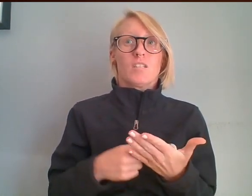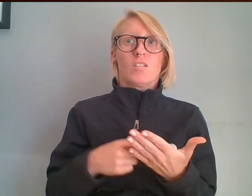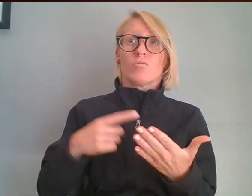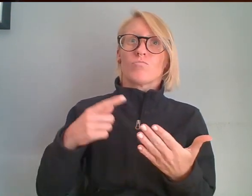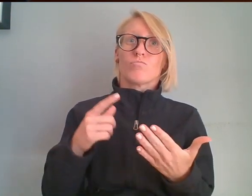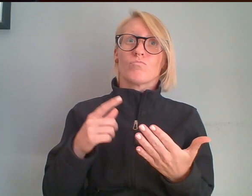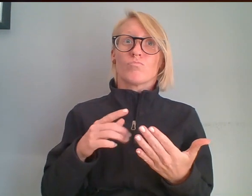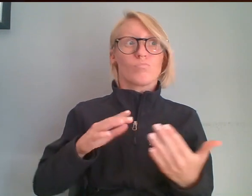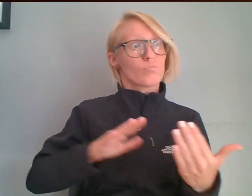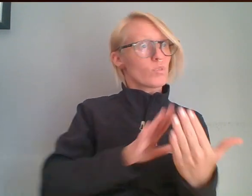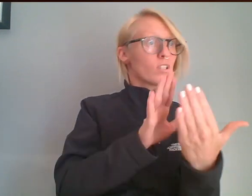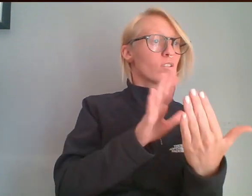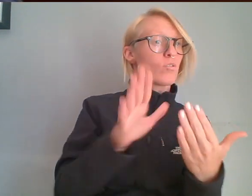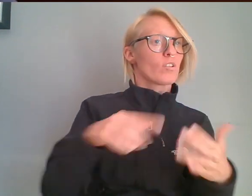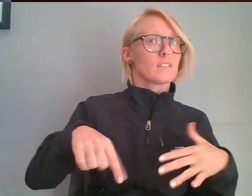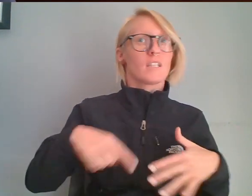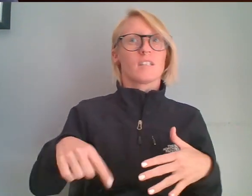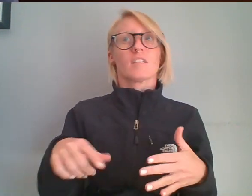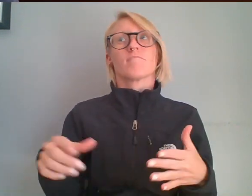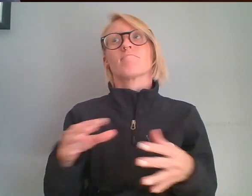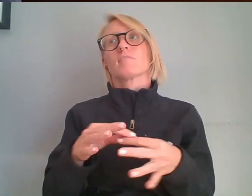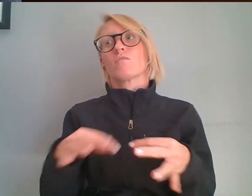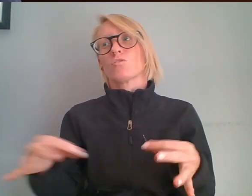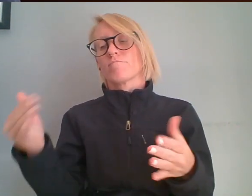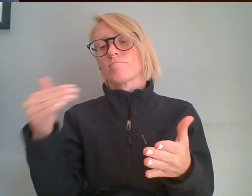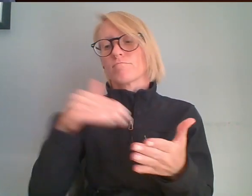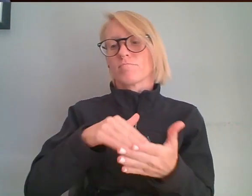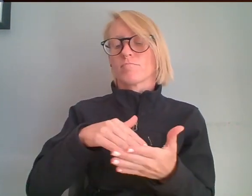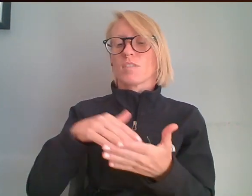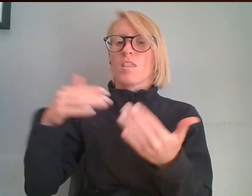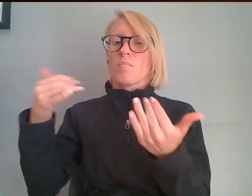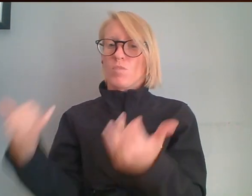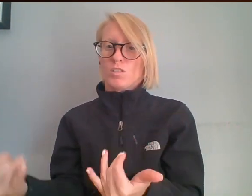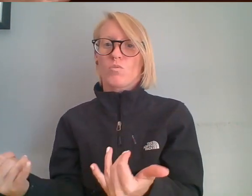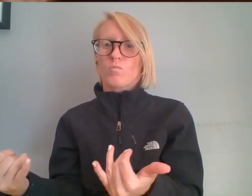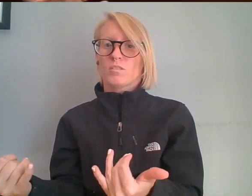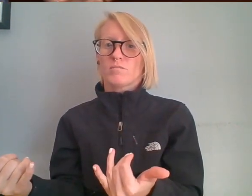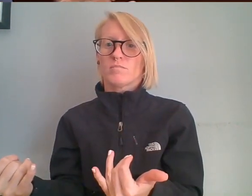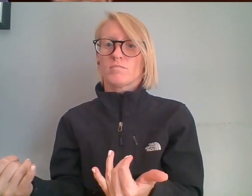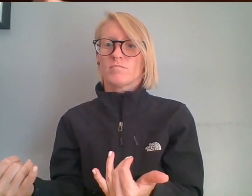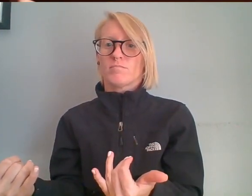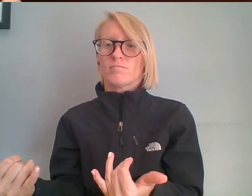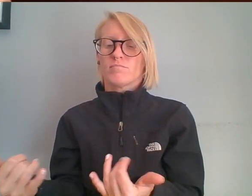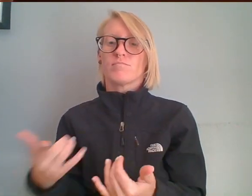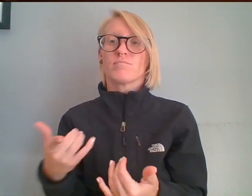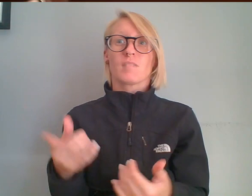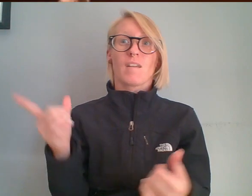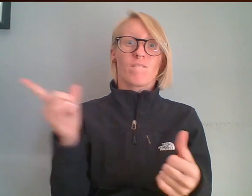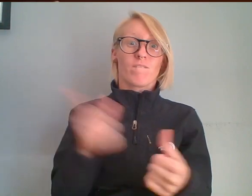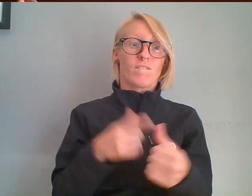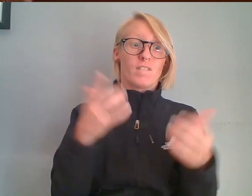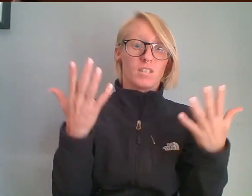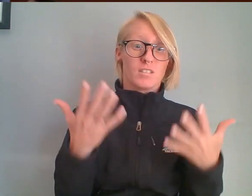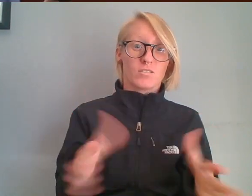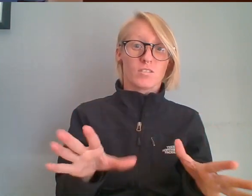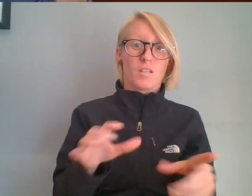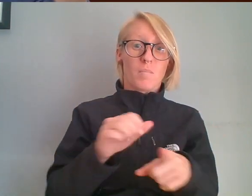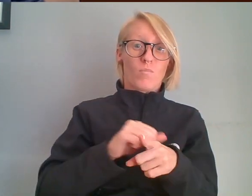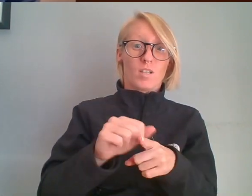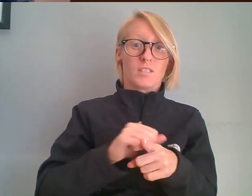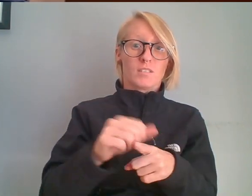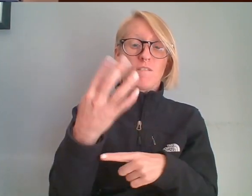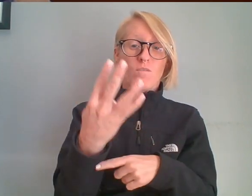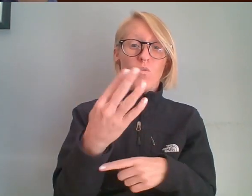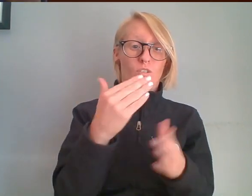anxiety, reframing as a conversation, and being in the present moment. Once you do that, you need to practice a series of